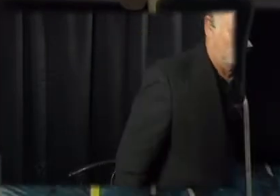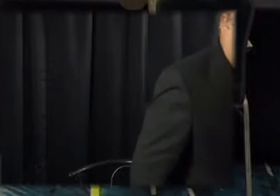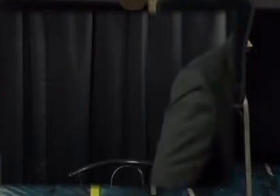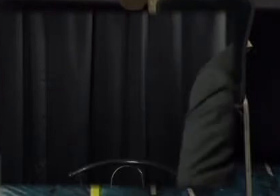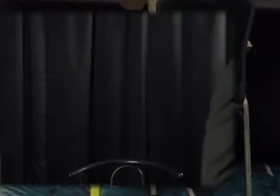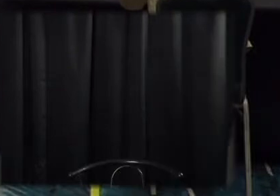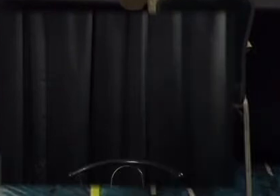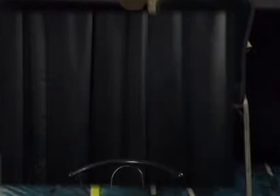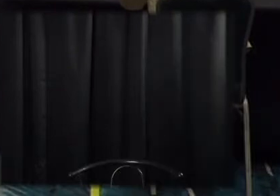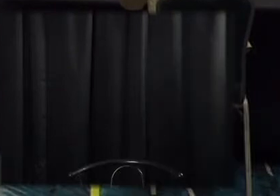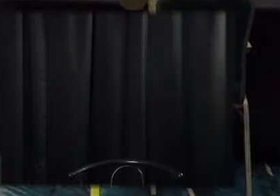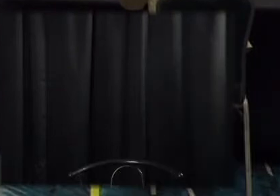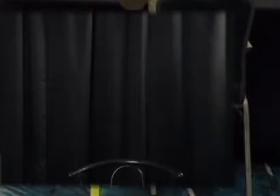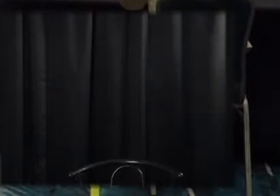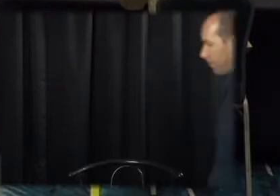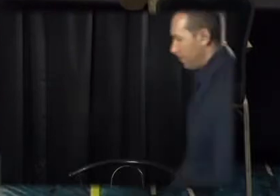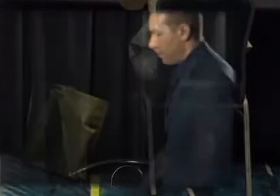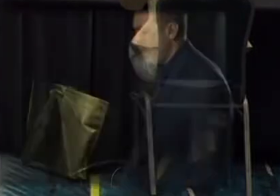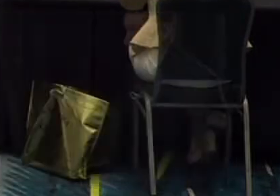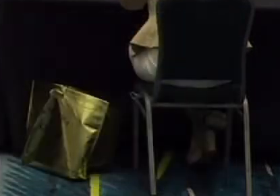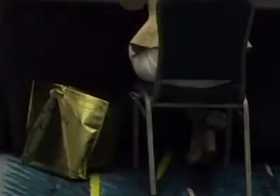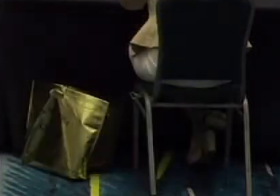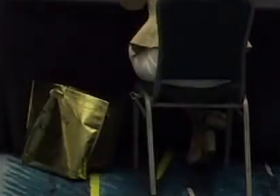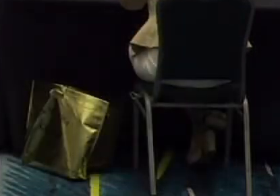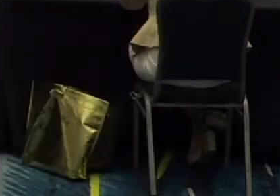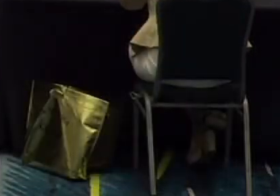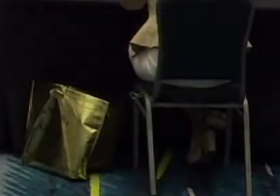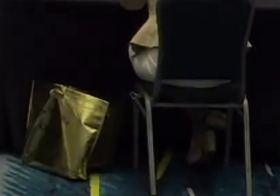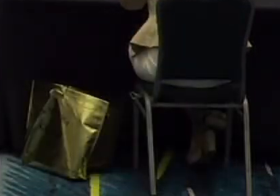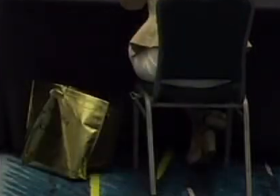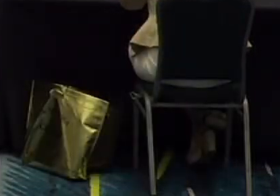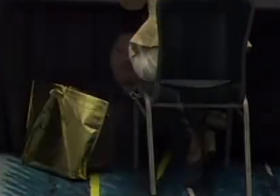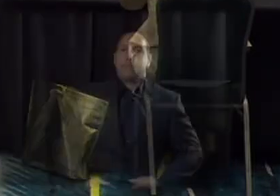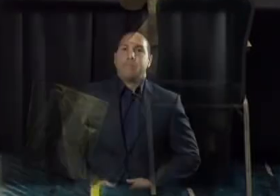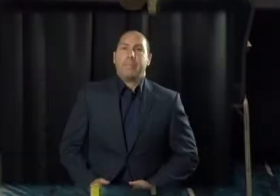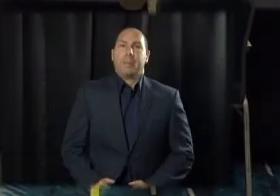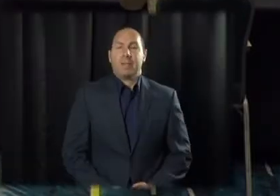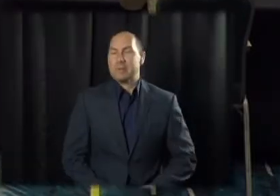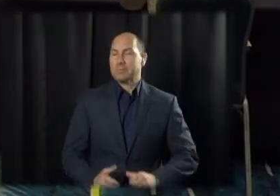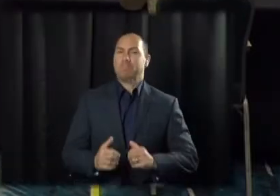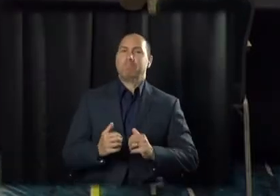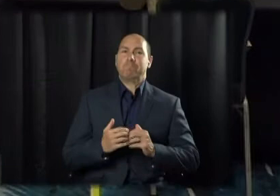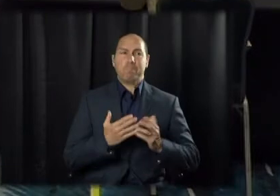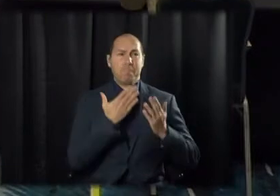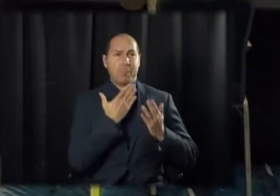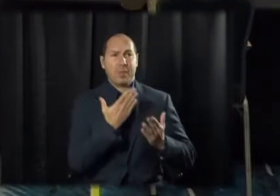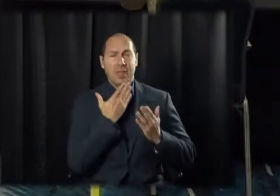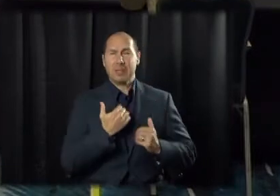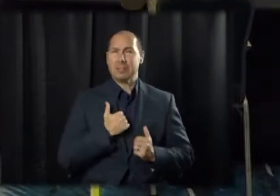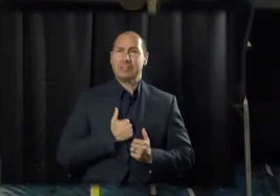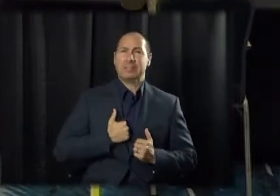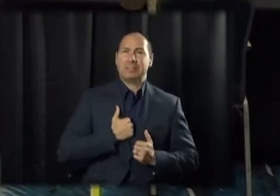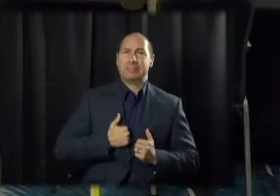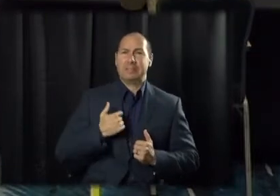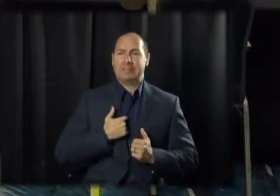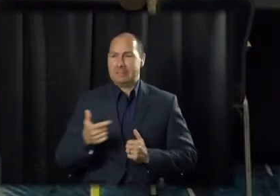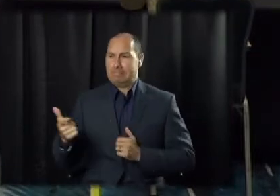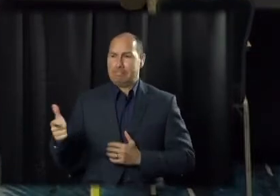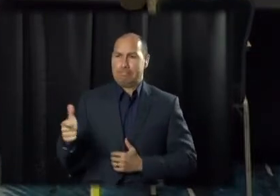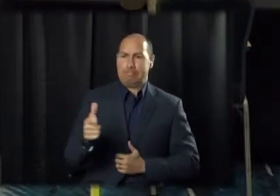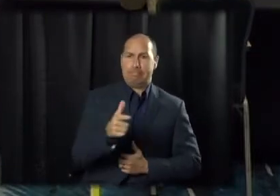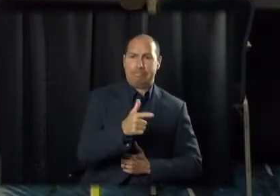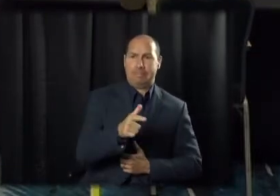the order I've announced. Germán, are you ready with Coffina? So Germán Ojeda will